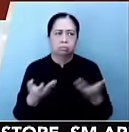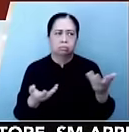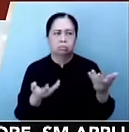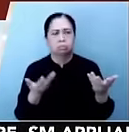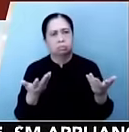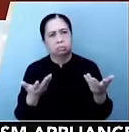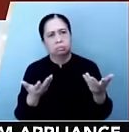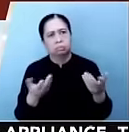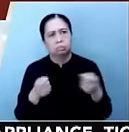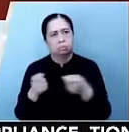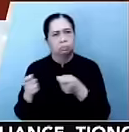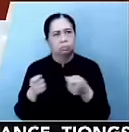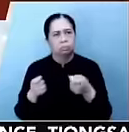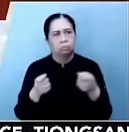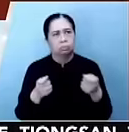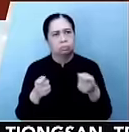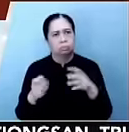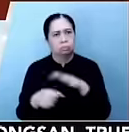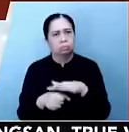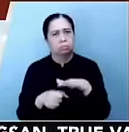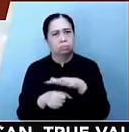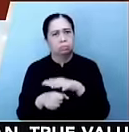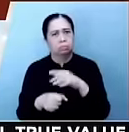control over the